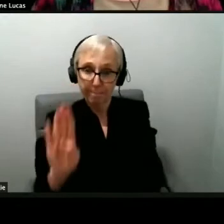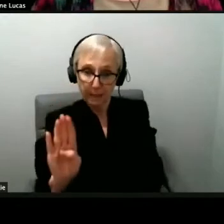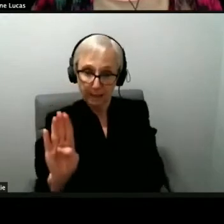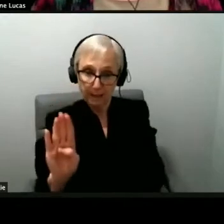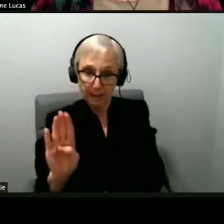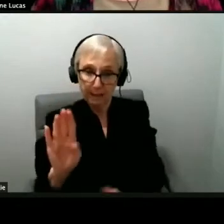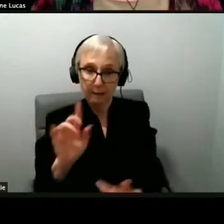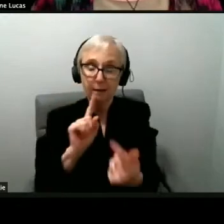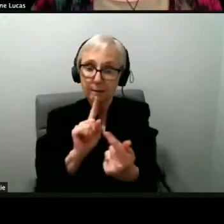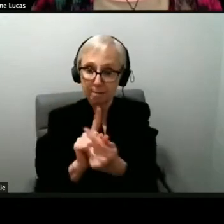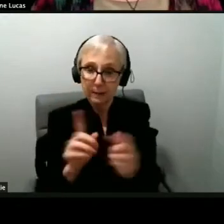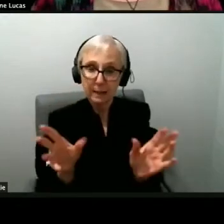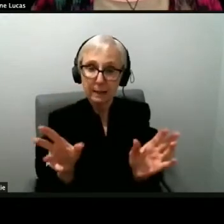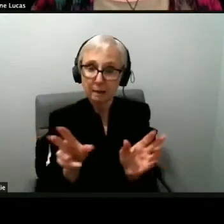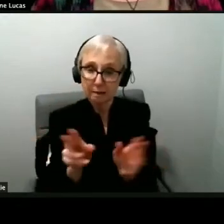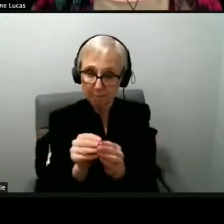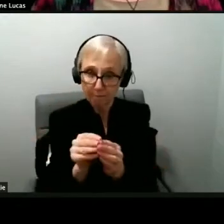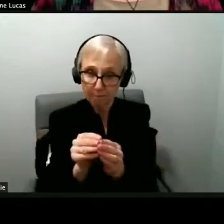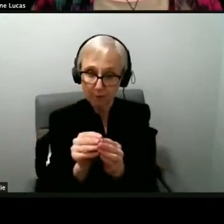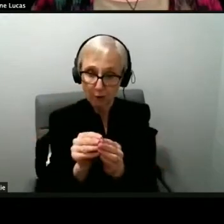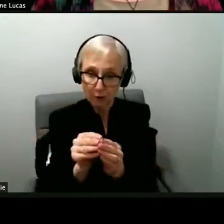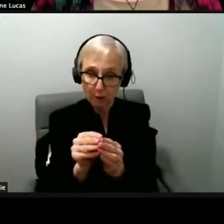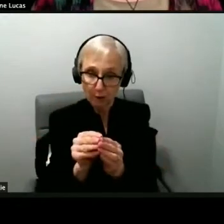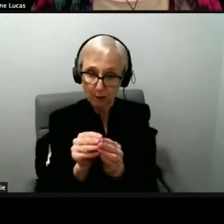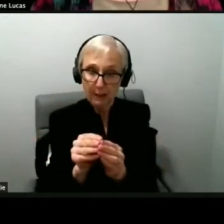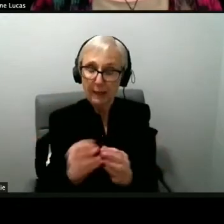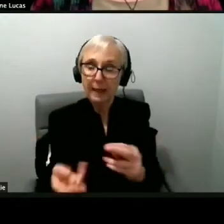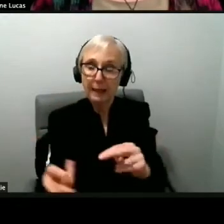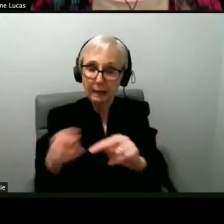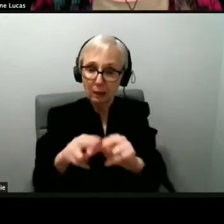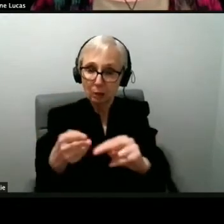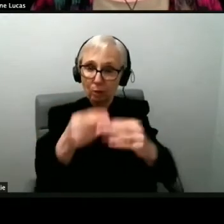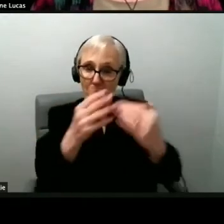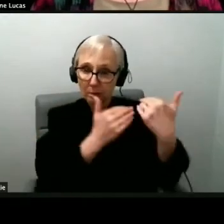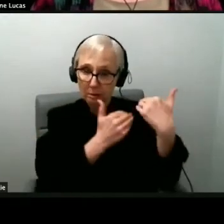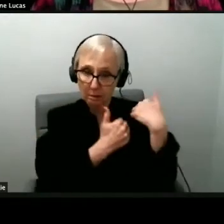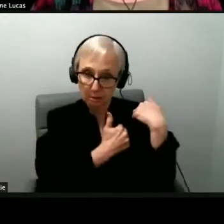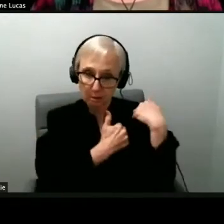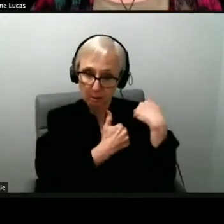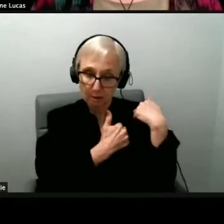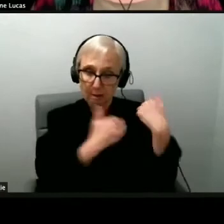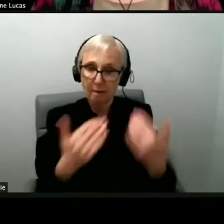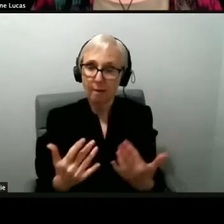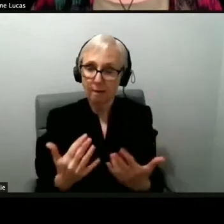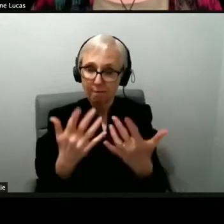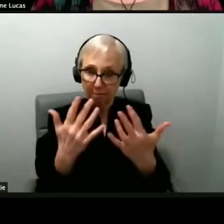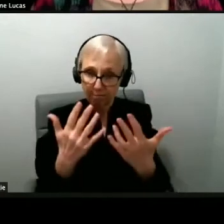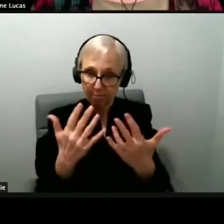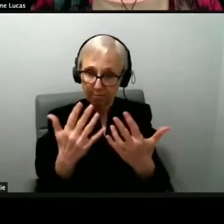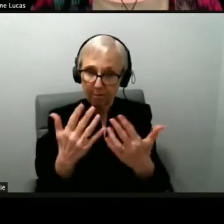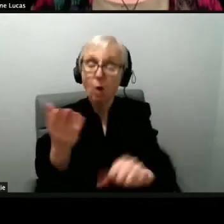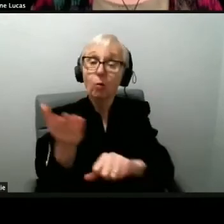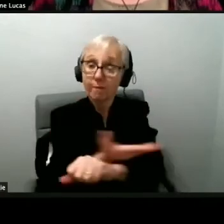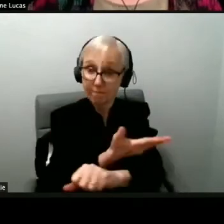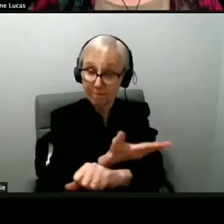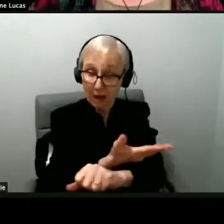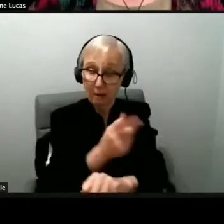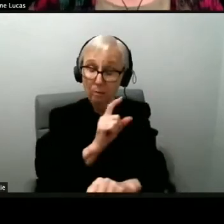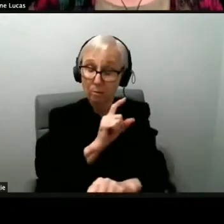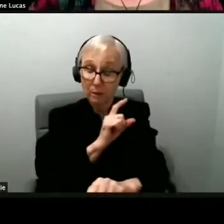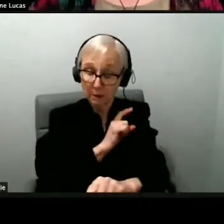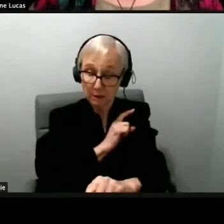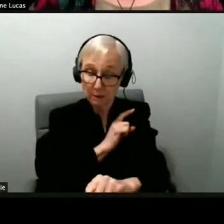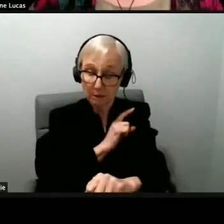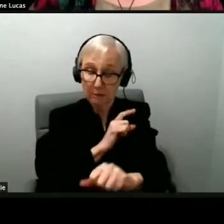confer for negotiations and efforts to increase accountability and ensure that fired police officers stayed fired. There's a contentious